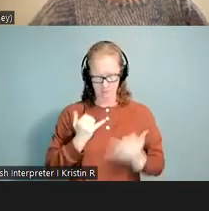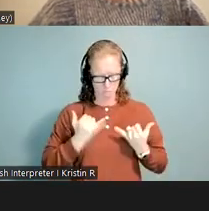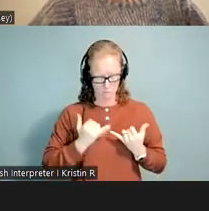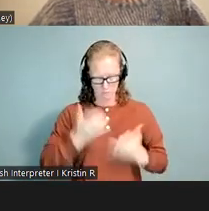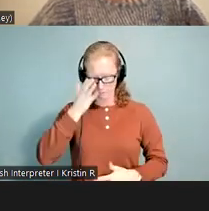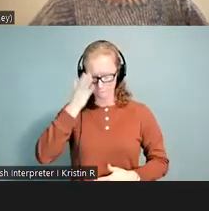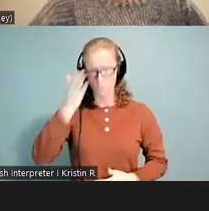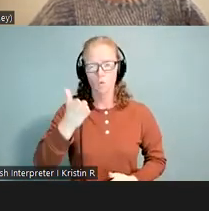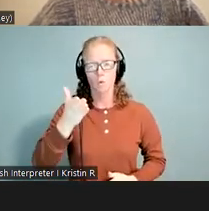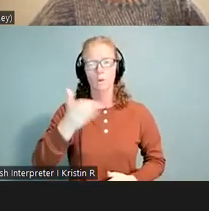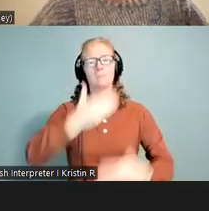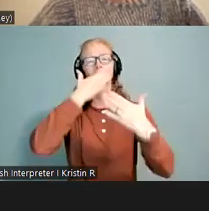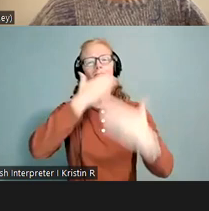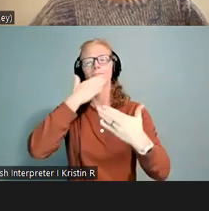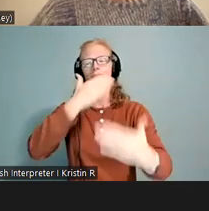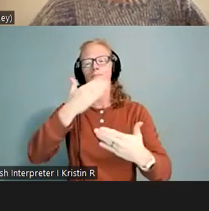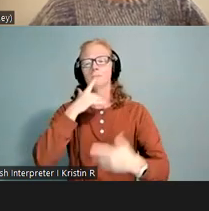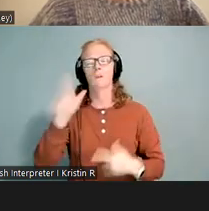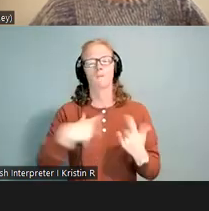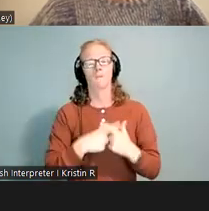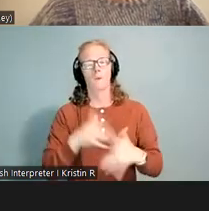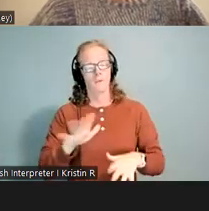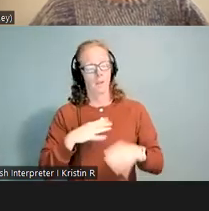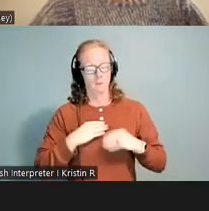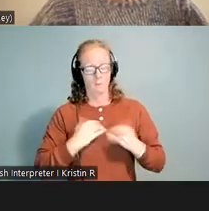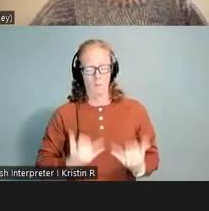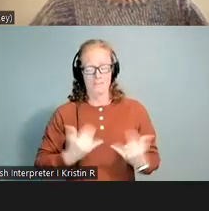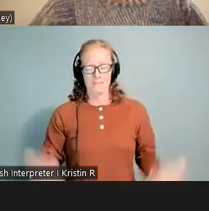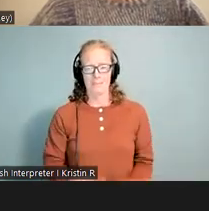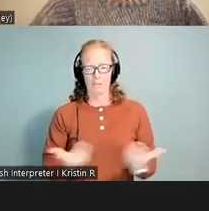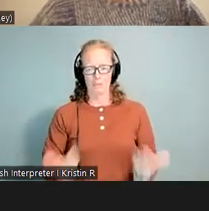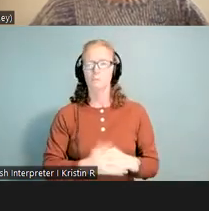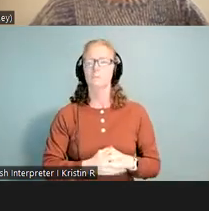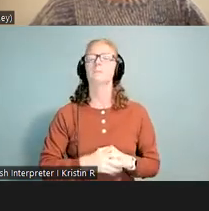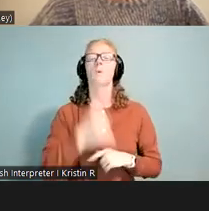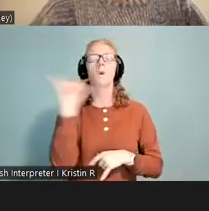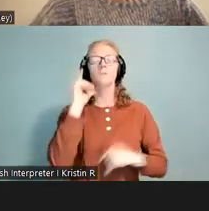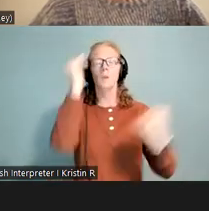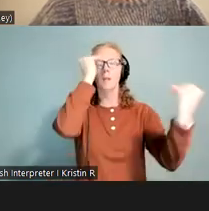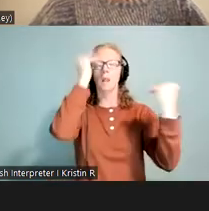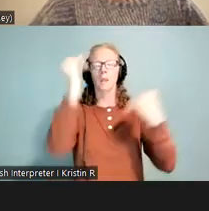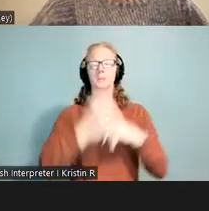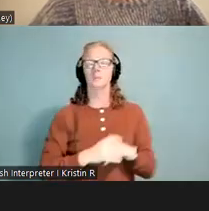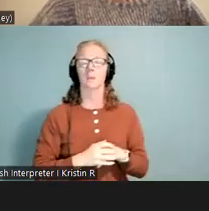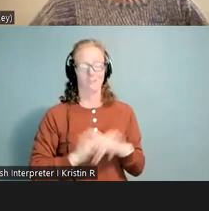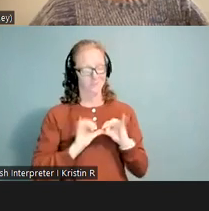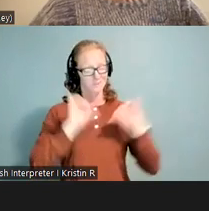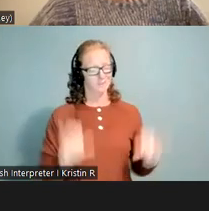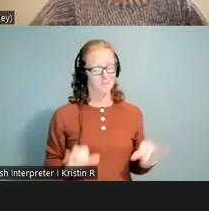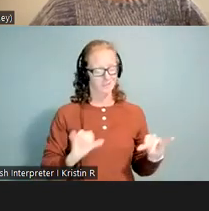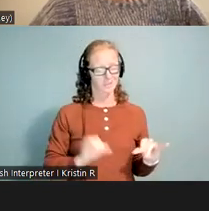future, and are grateful for their ongoing and vibrant presence. We also acknowledge the systemic policies of